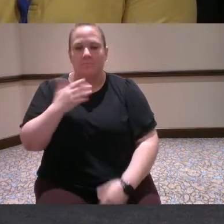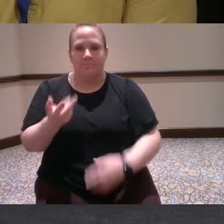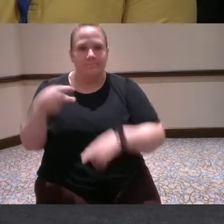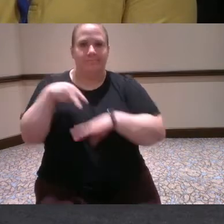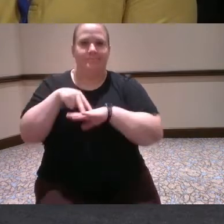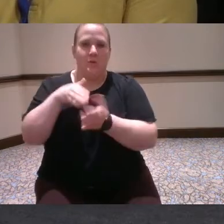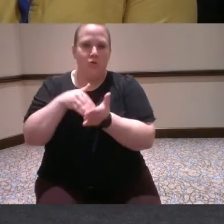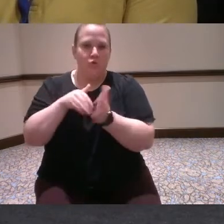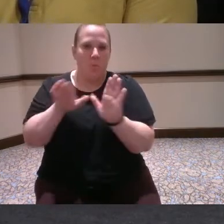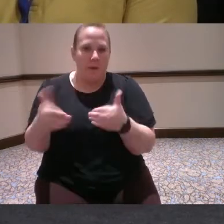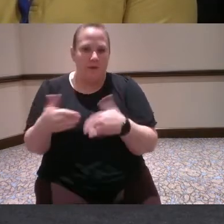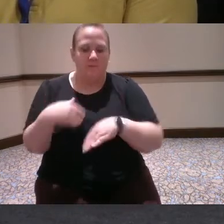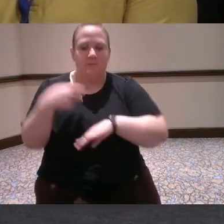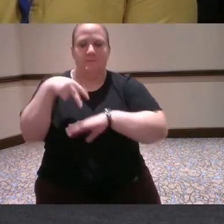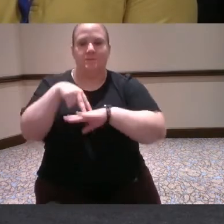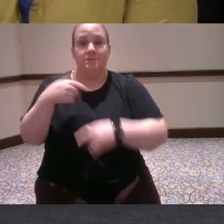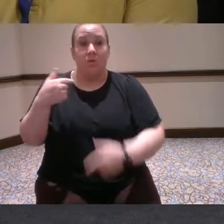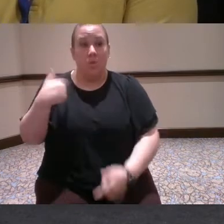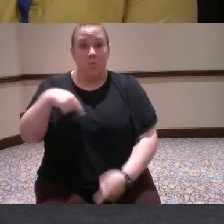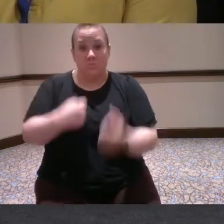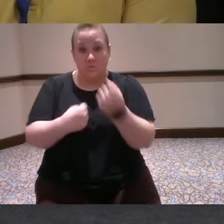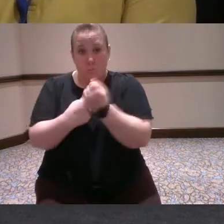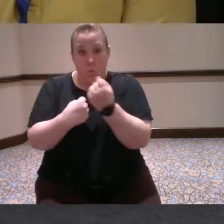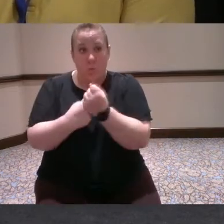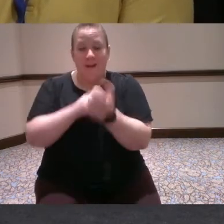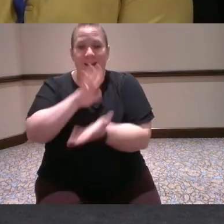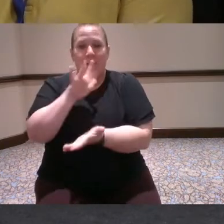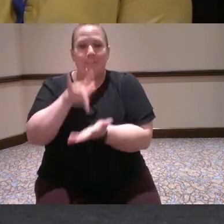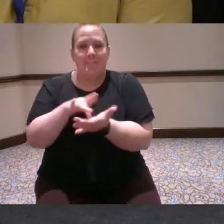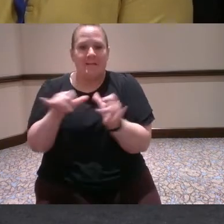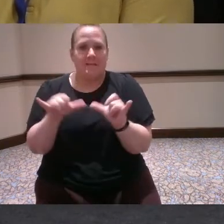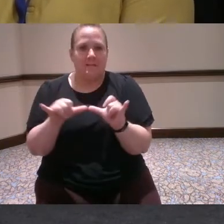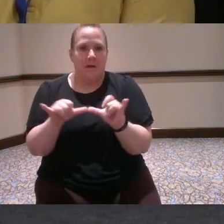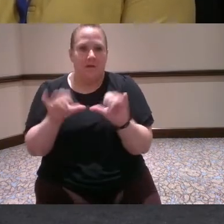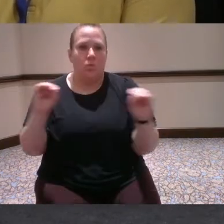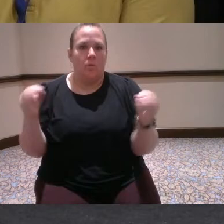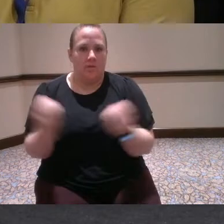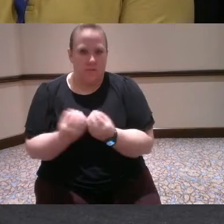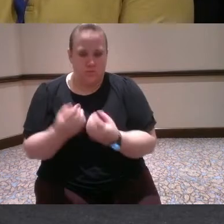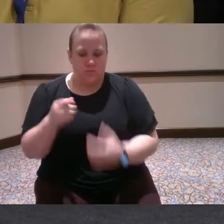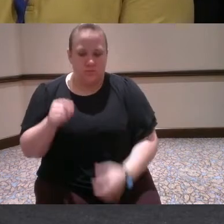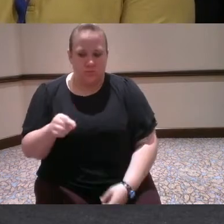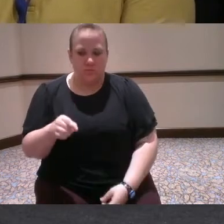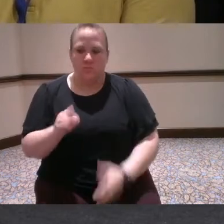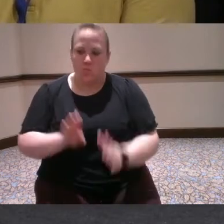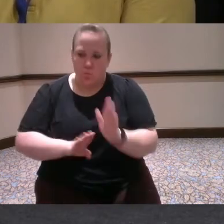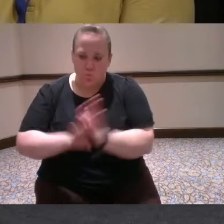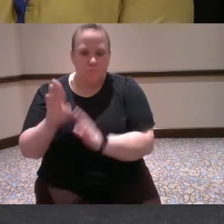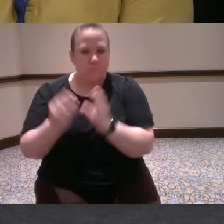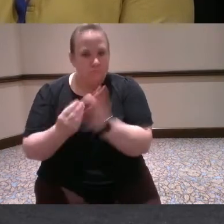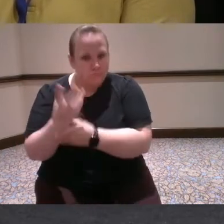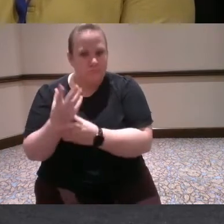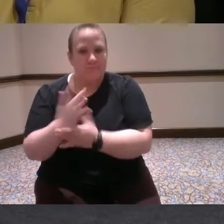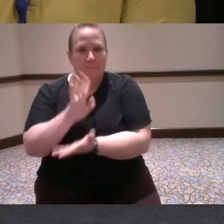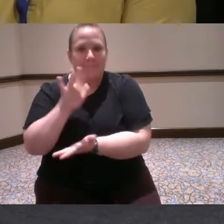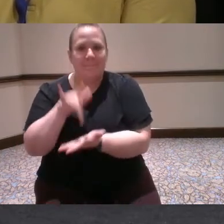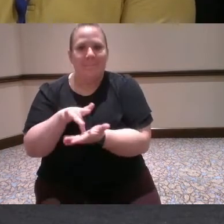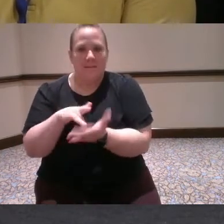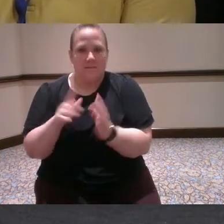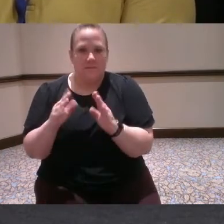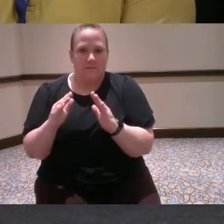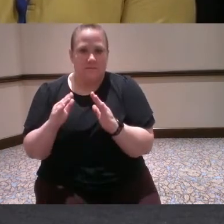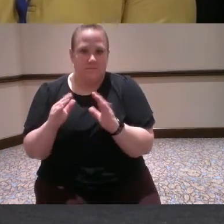again, Pittsburgh has supported mid-sized organizations, right? The growth and development of mid-sized organizations, which